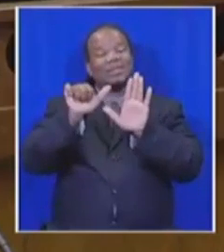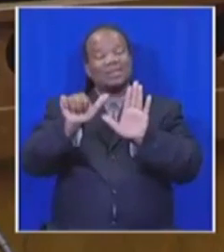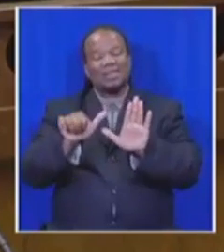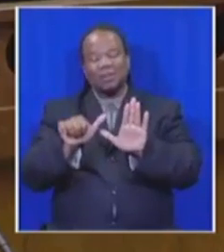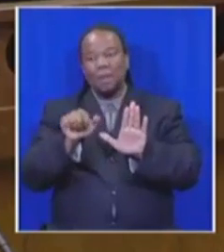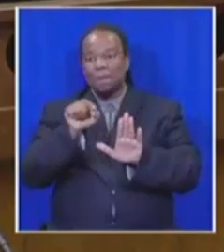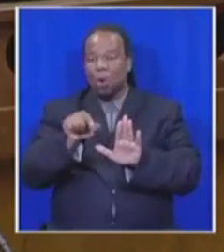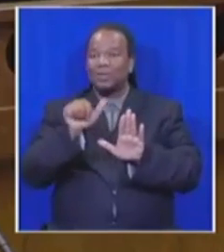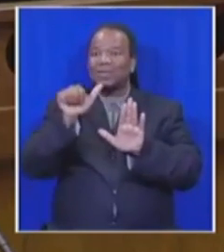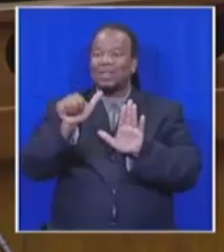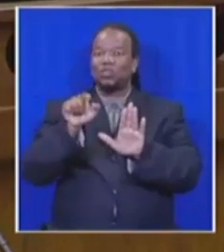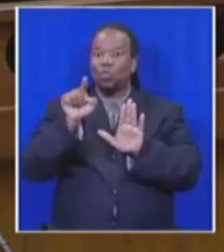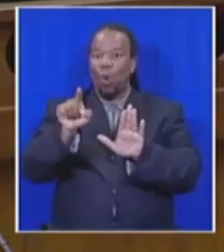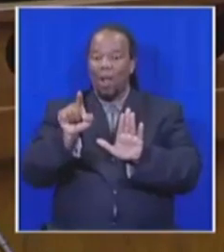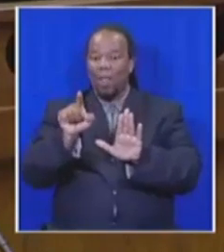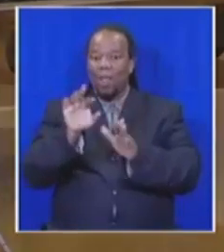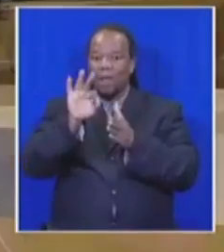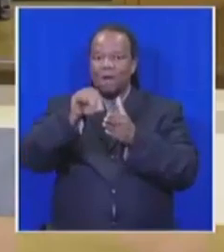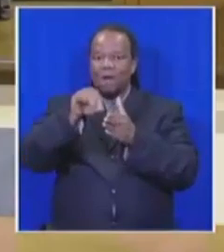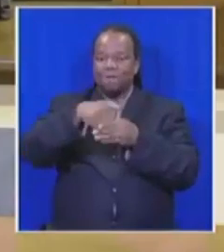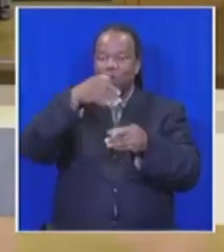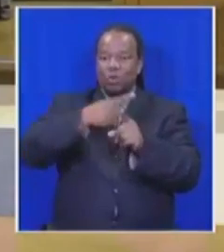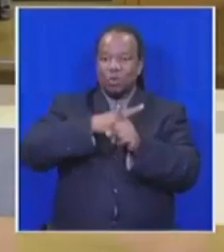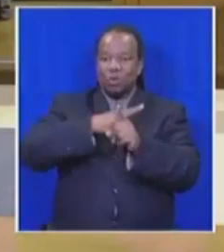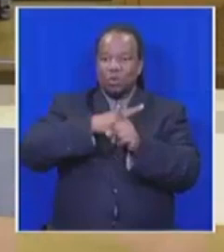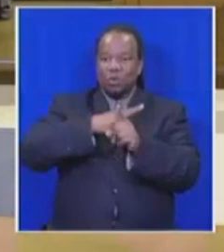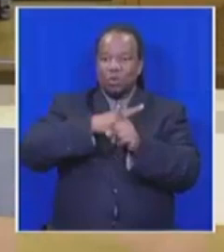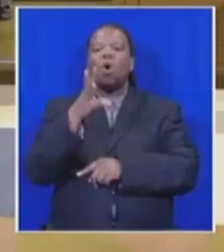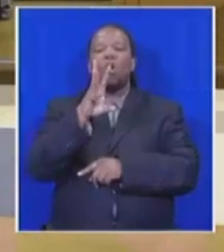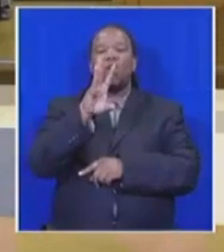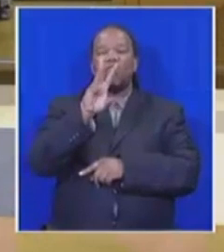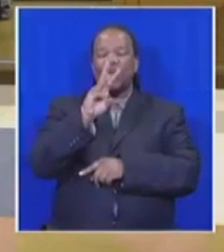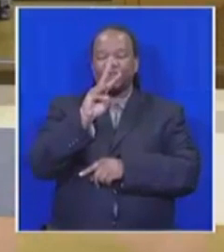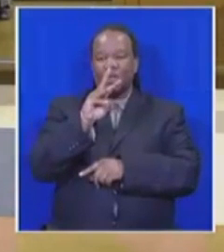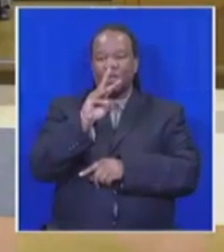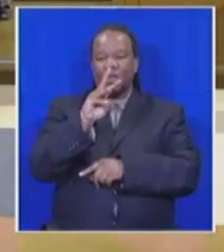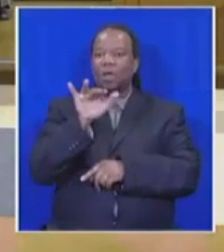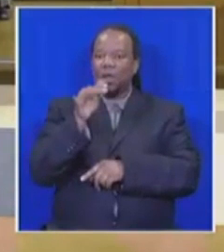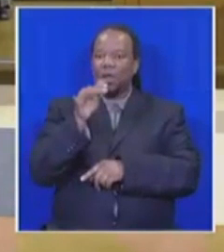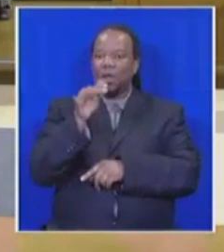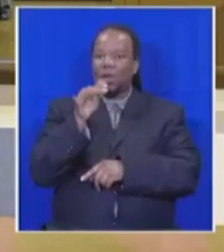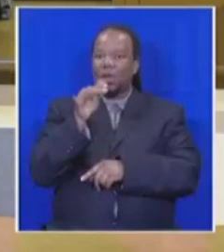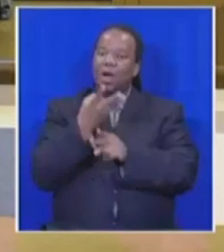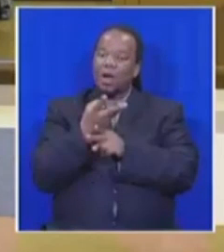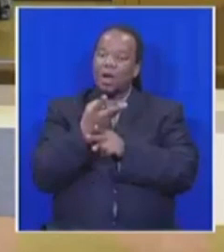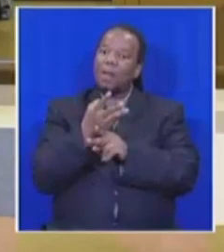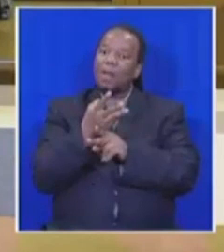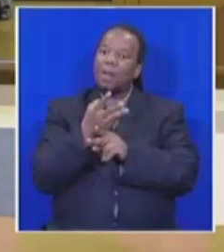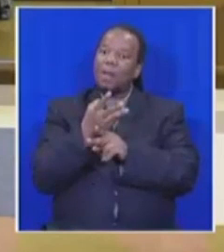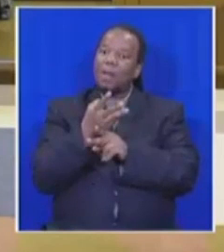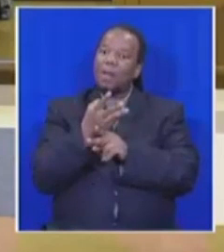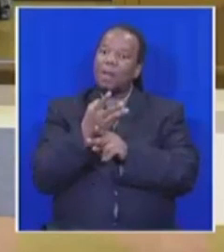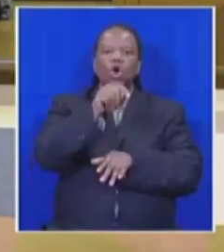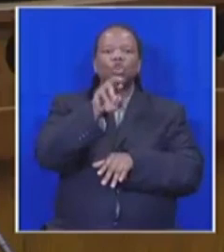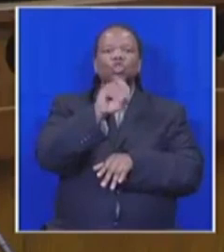66.61% of the vote. And on Thursday, our former leader in this parliament, Ethel Trollip,